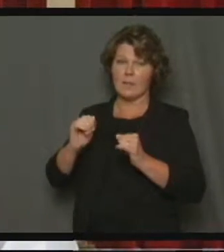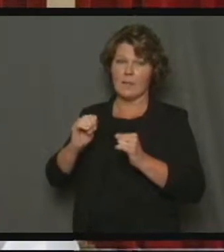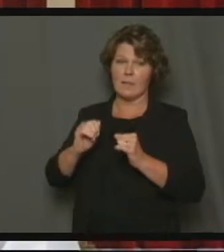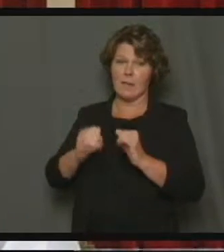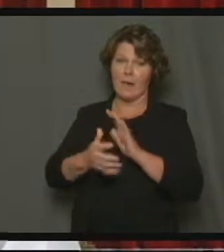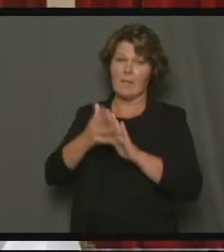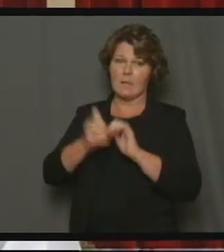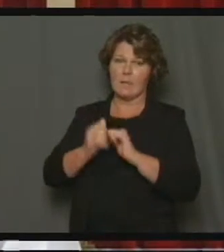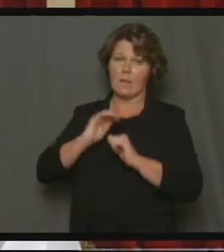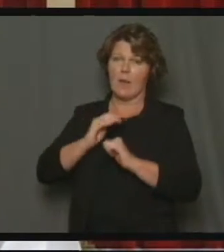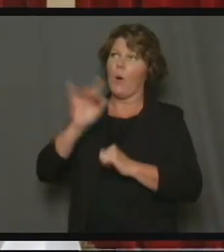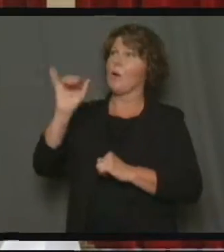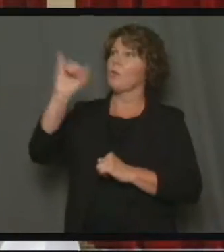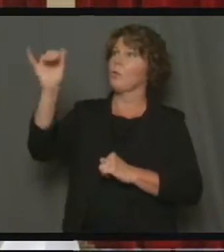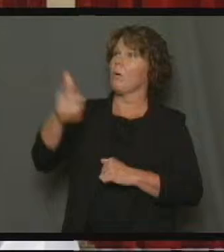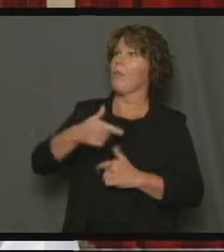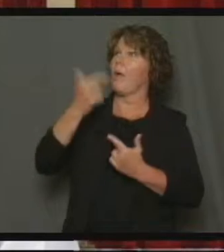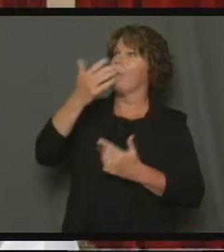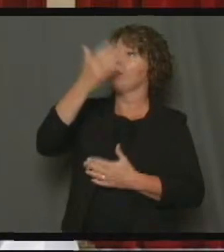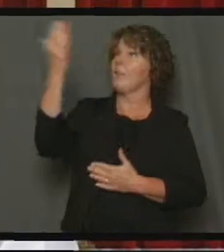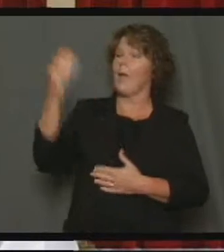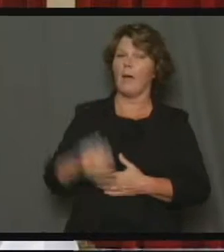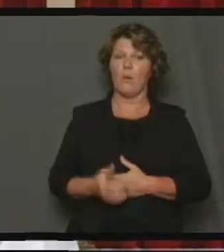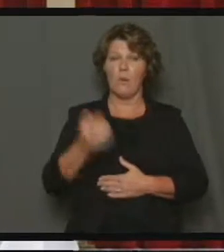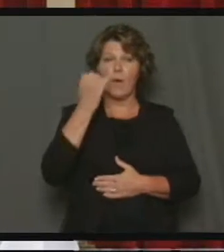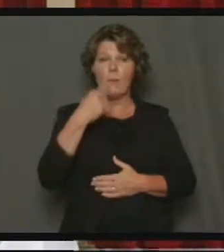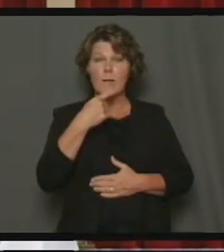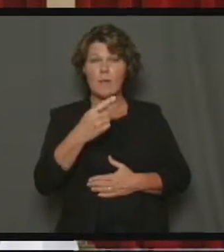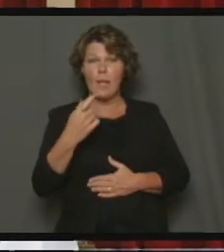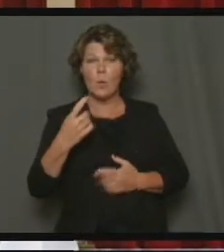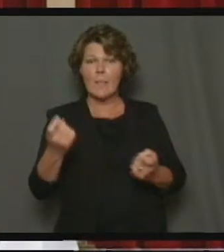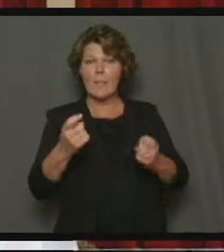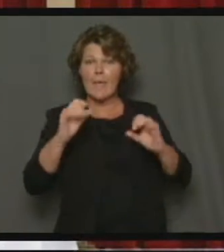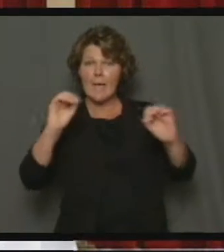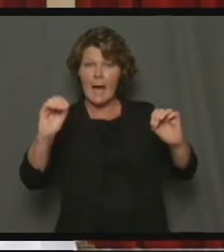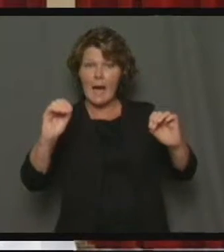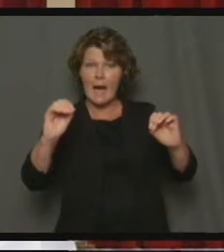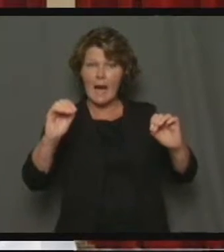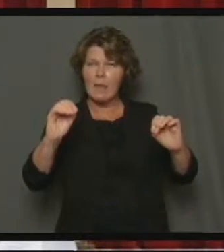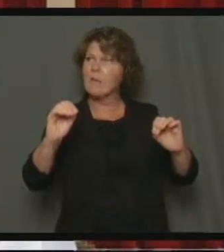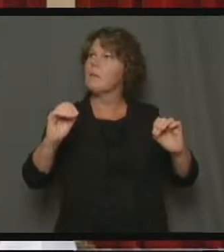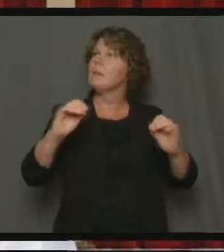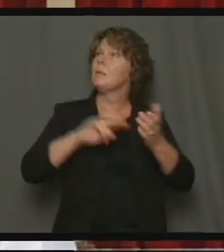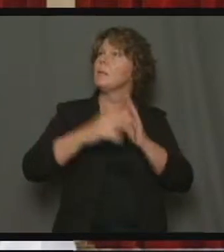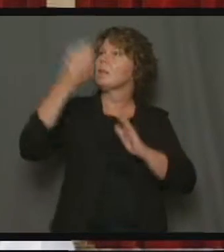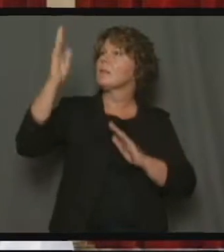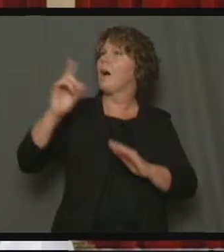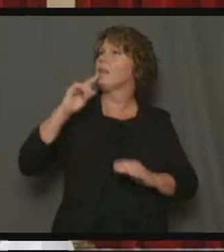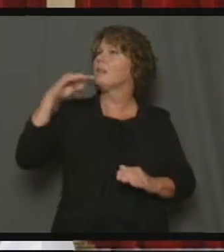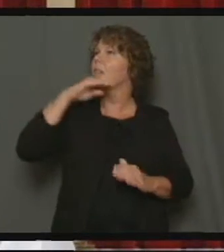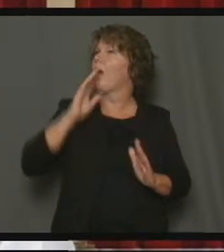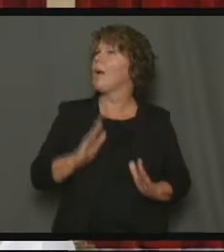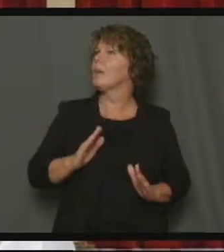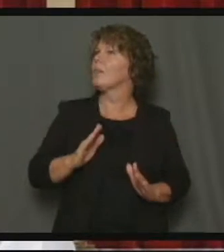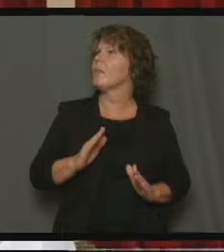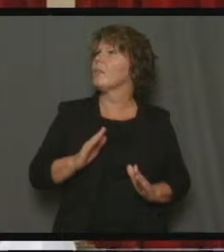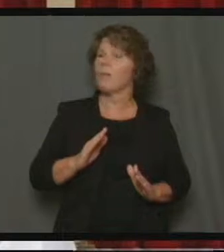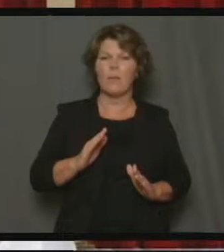it, if we say we have no sin, we make God out to be a liar and the truth is not in